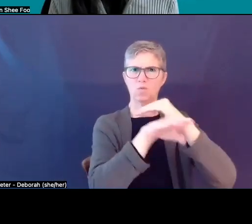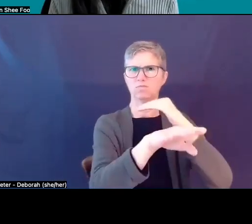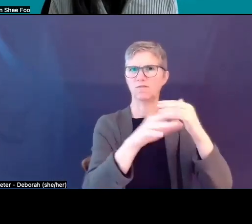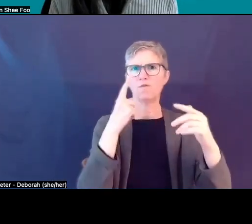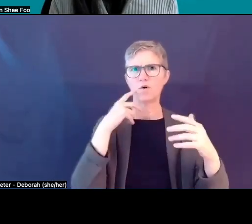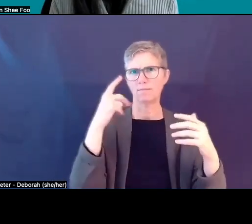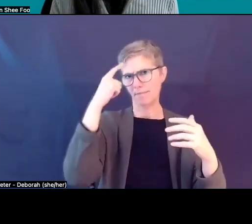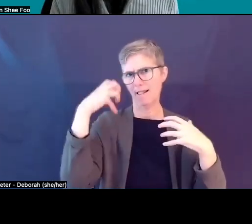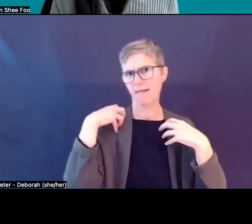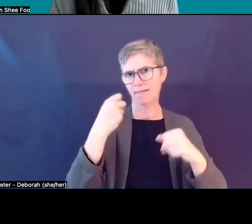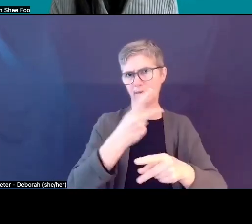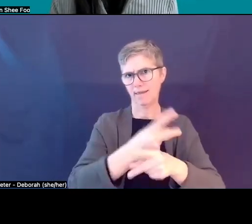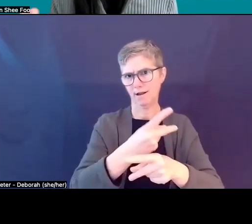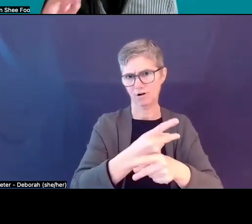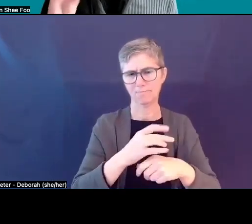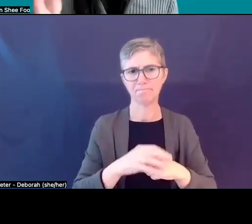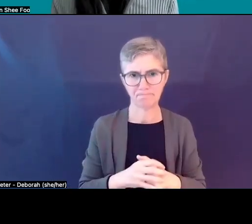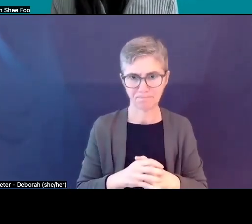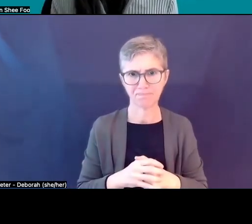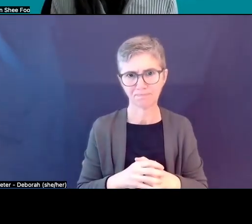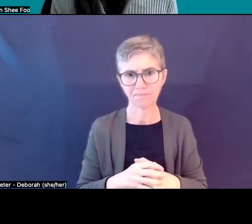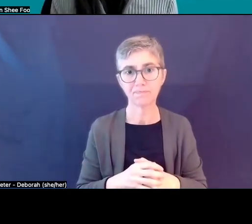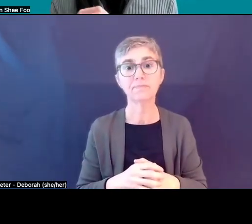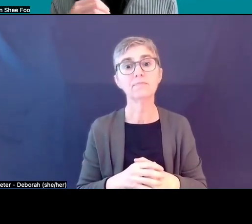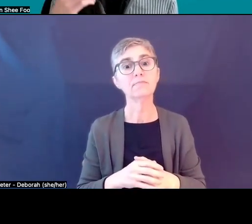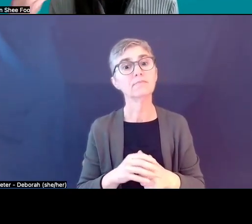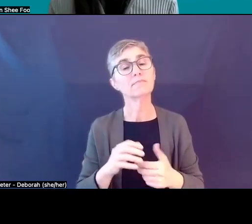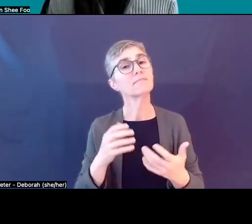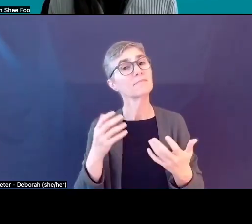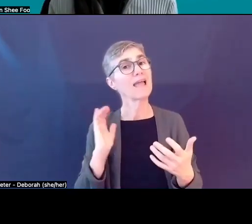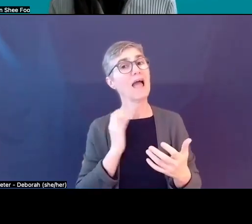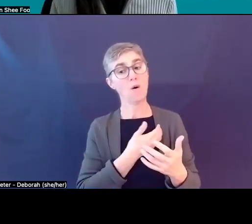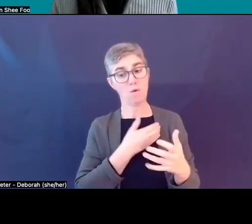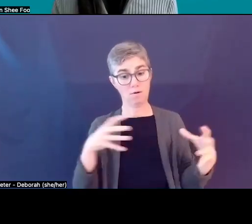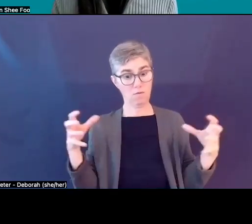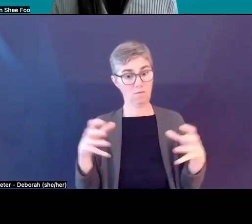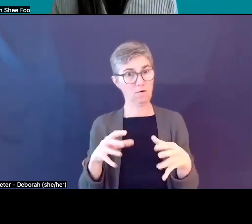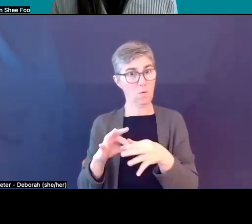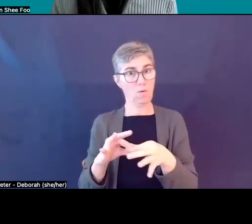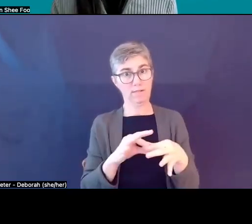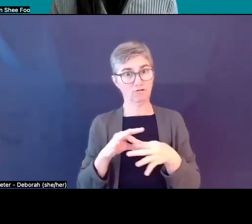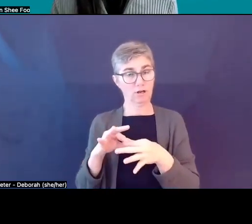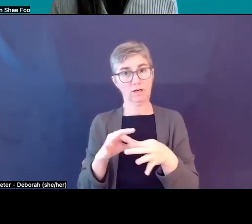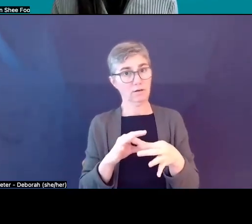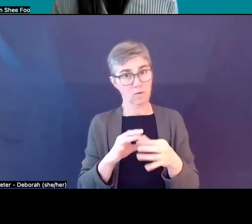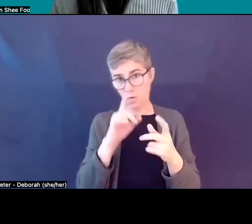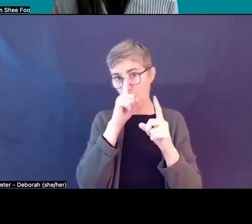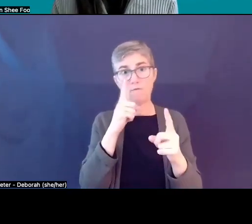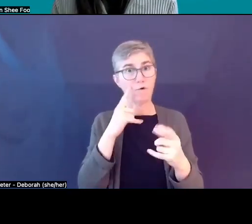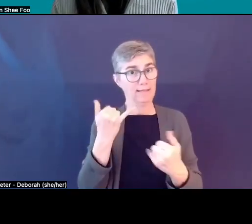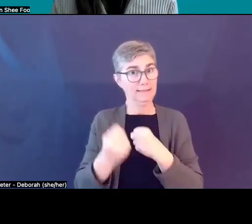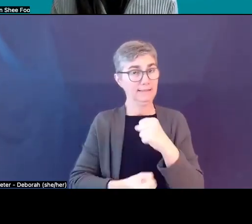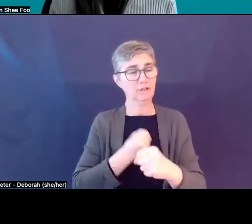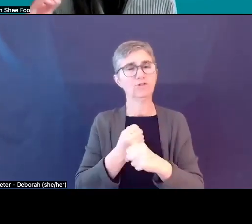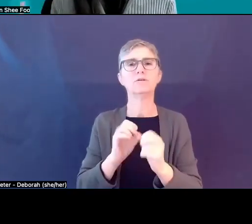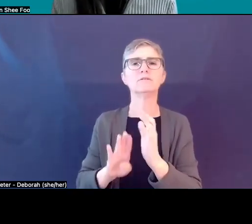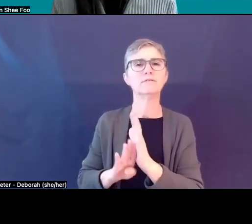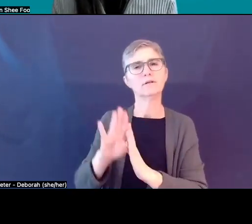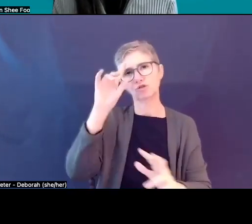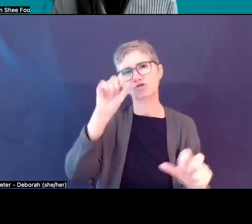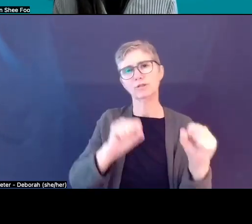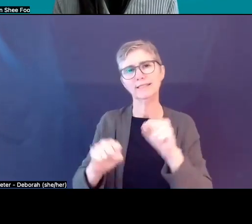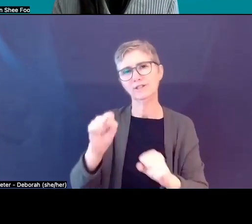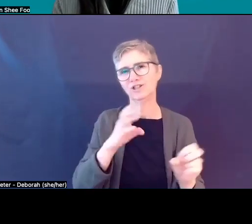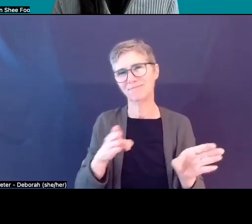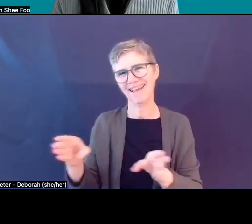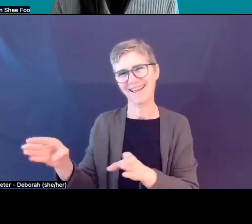milestone objective this year is, as a coalition, is to develop a strategic plan for expanding the access and use of